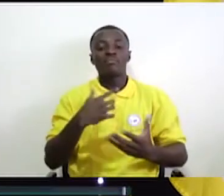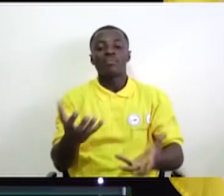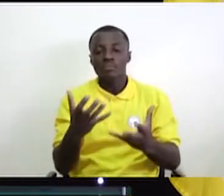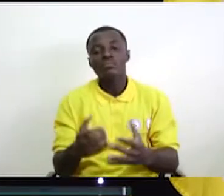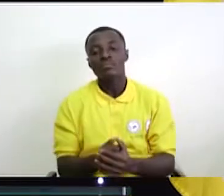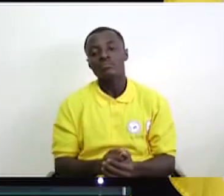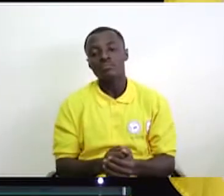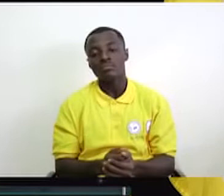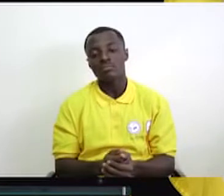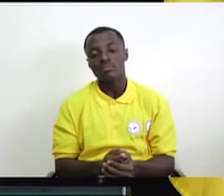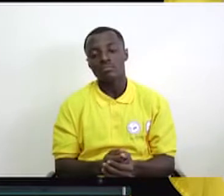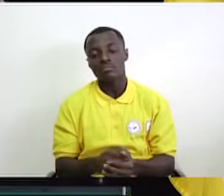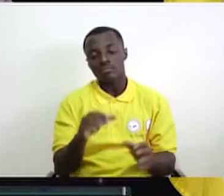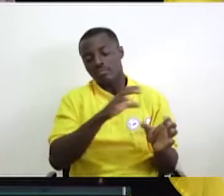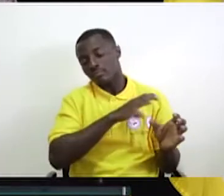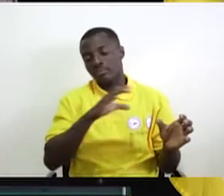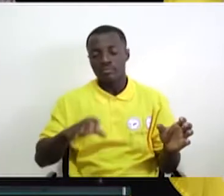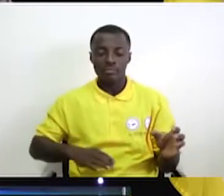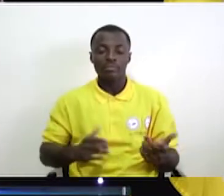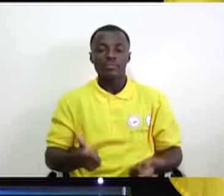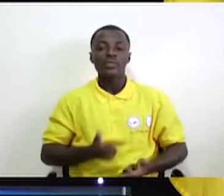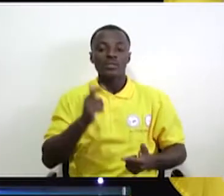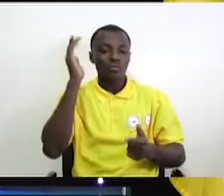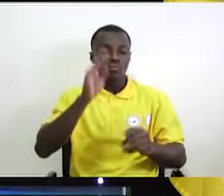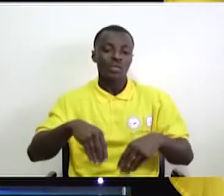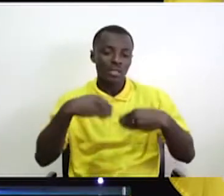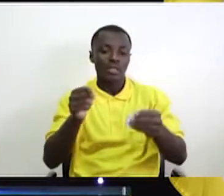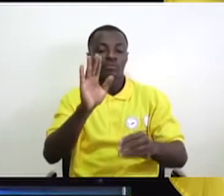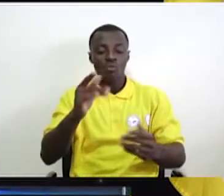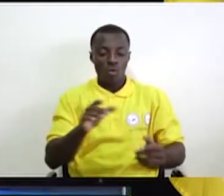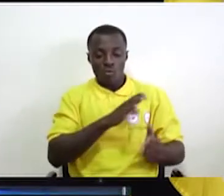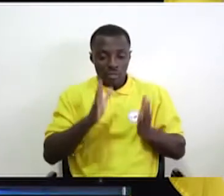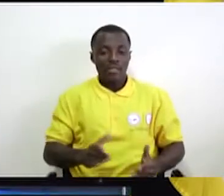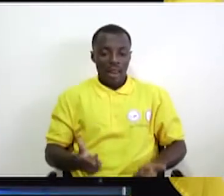is what will give us a victorious Christian life. There was